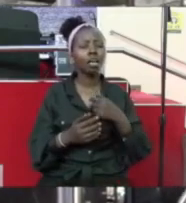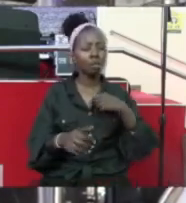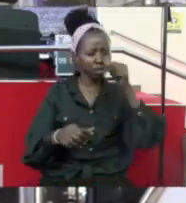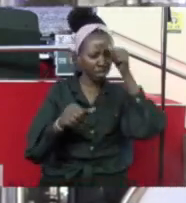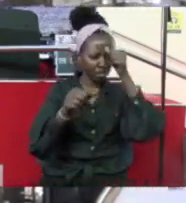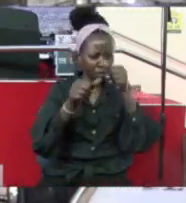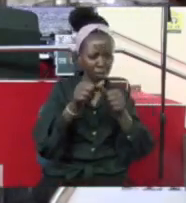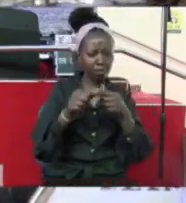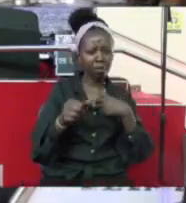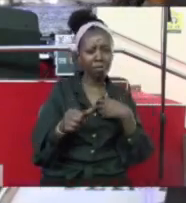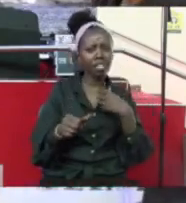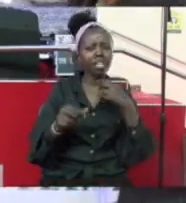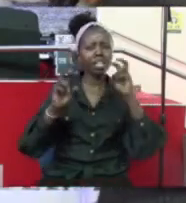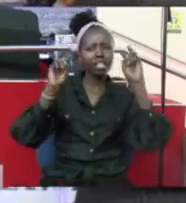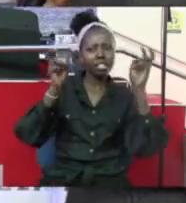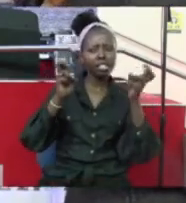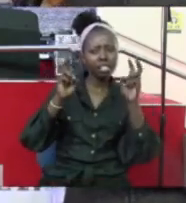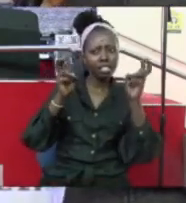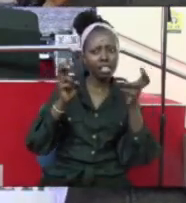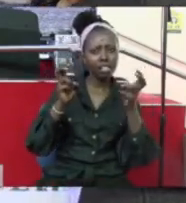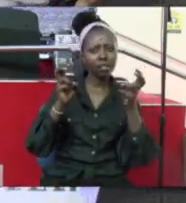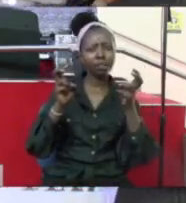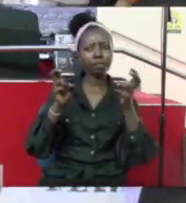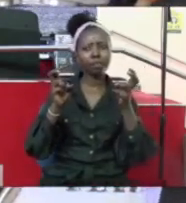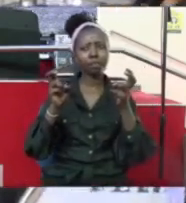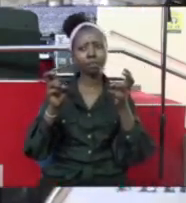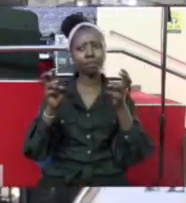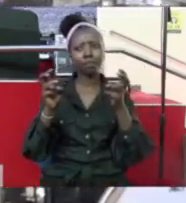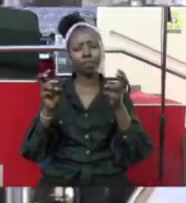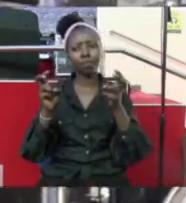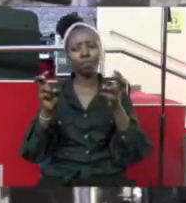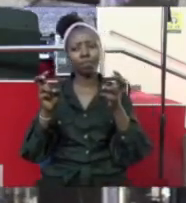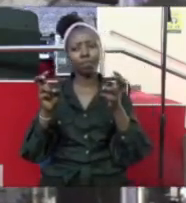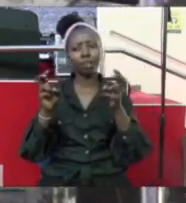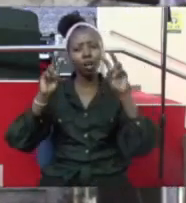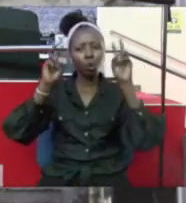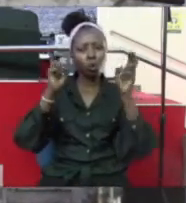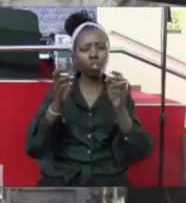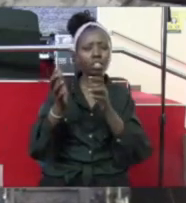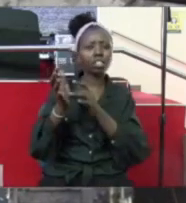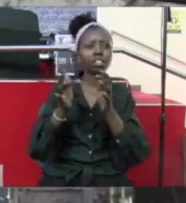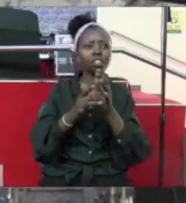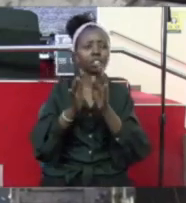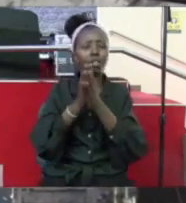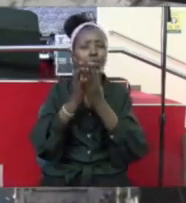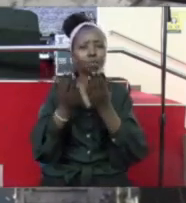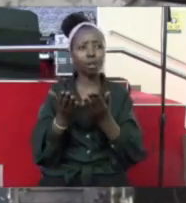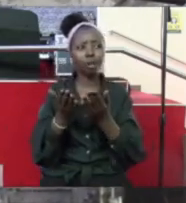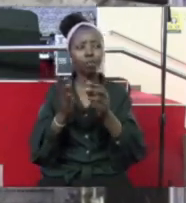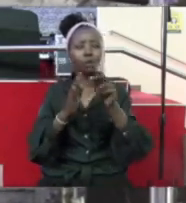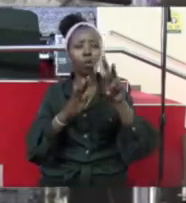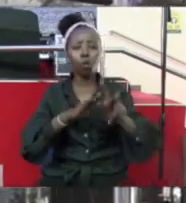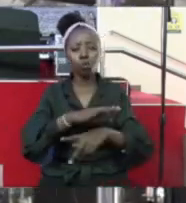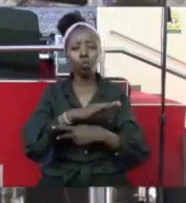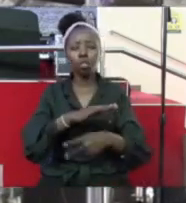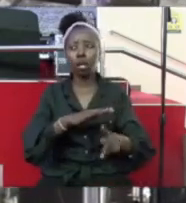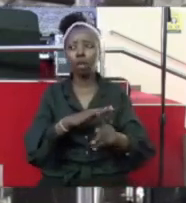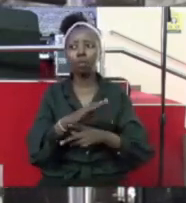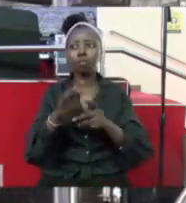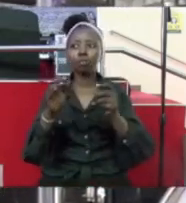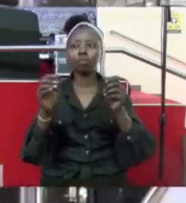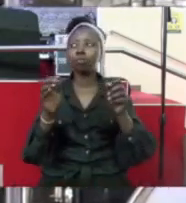quoting even in my tribute Psalm 112 verse 2 and 3. Na mimi nikanakili katika kumbukumbu yangu